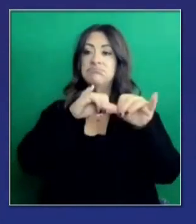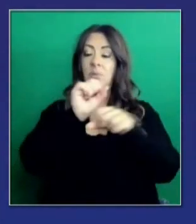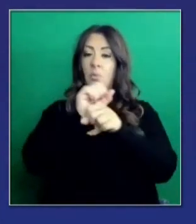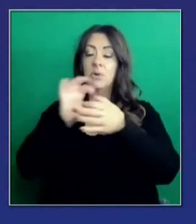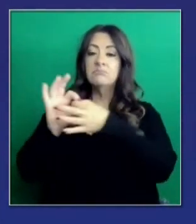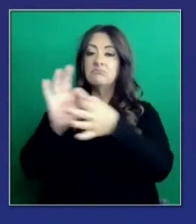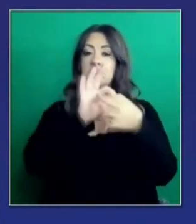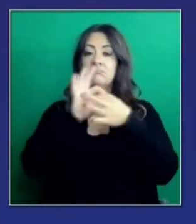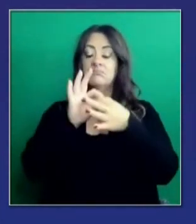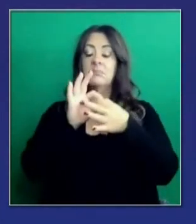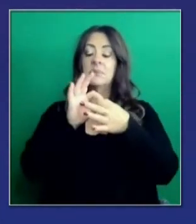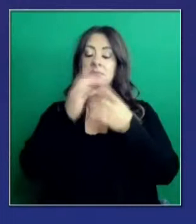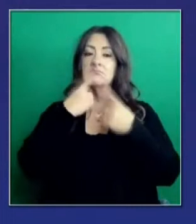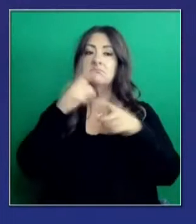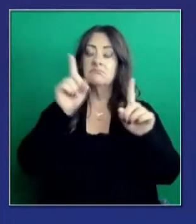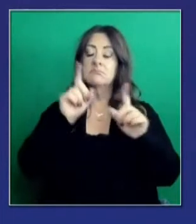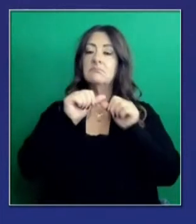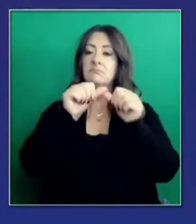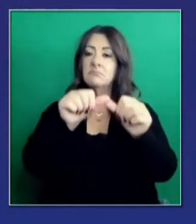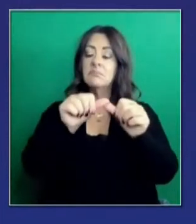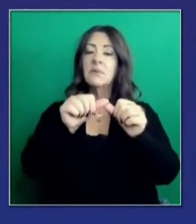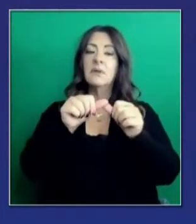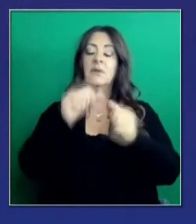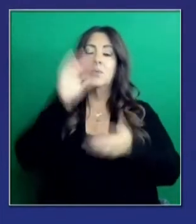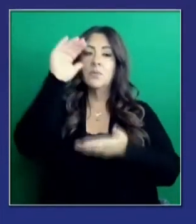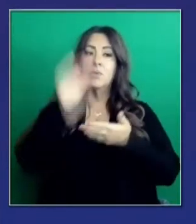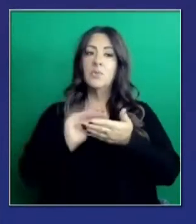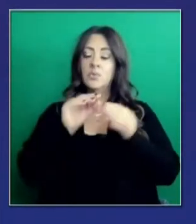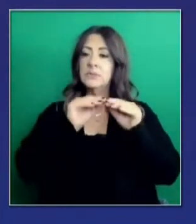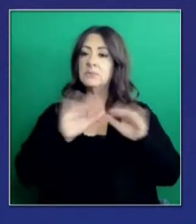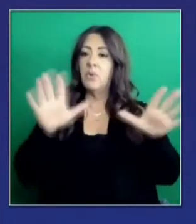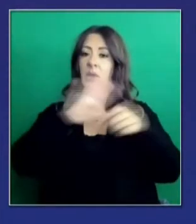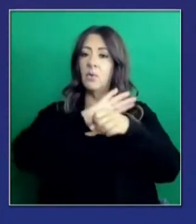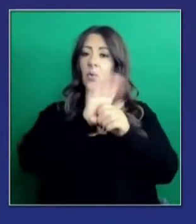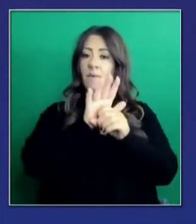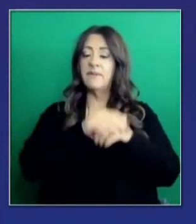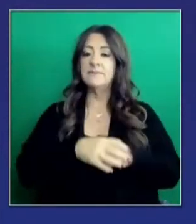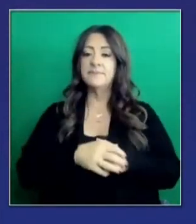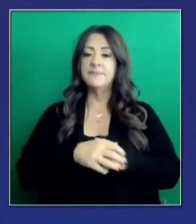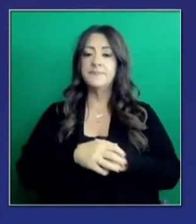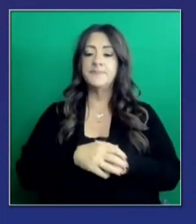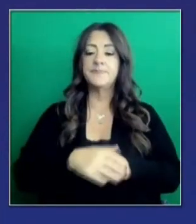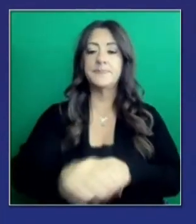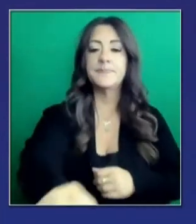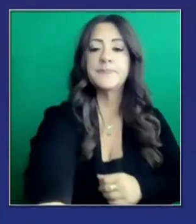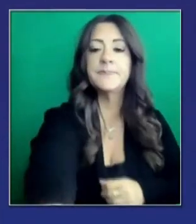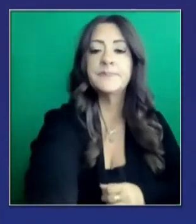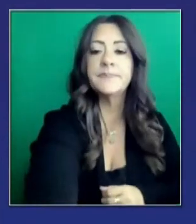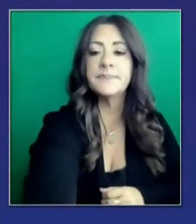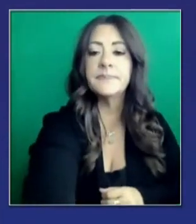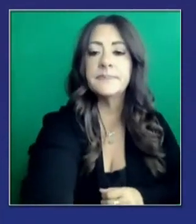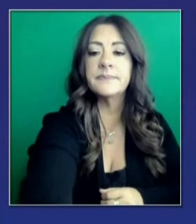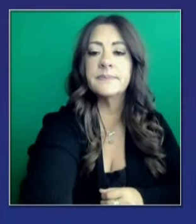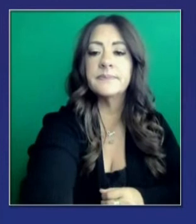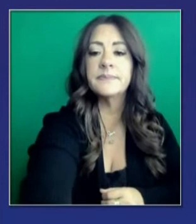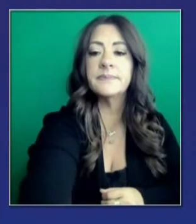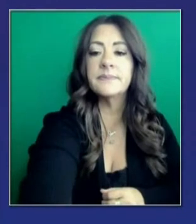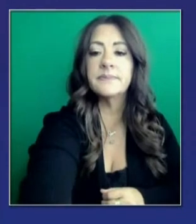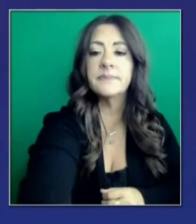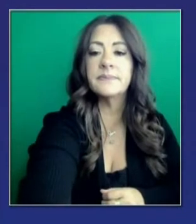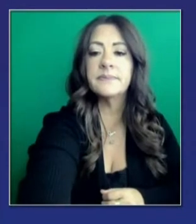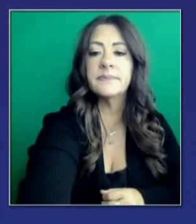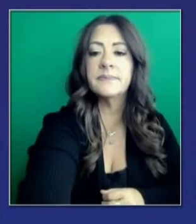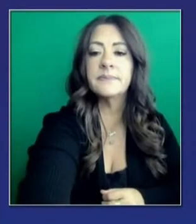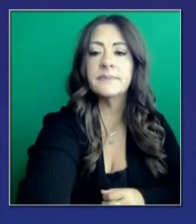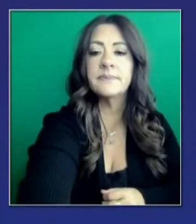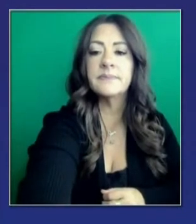continuing to mitigate the growth and spread of this virus. Today, we can lay claim to starting to